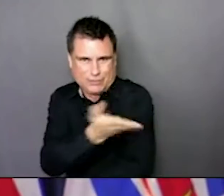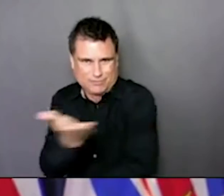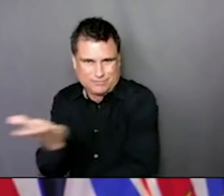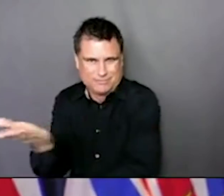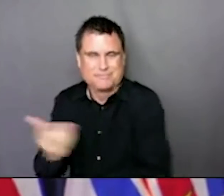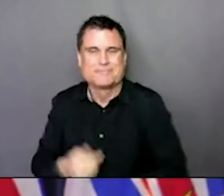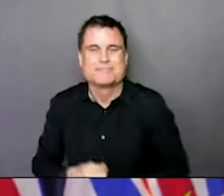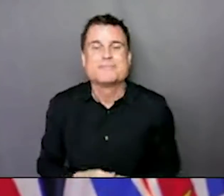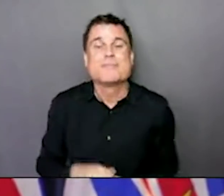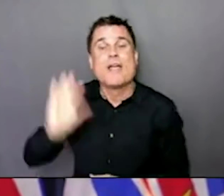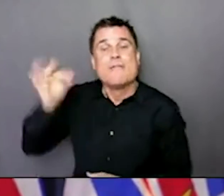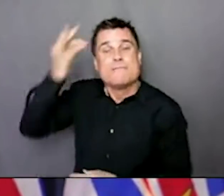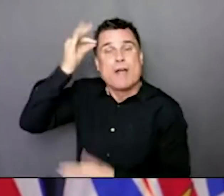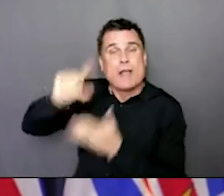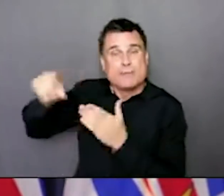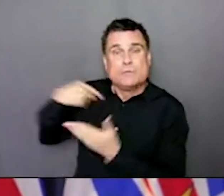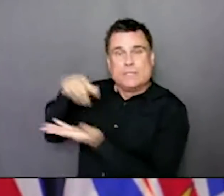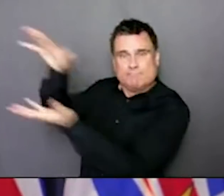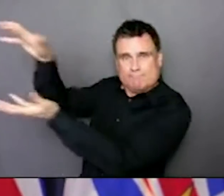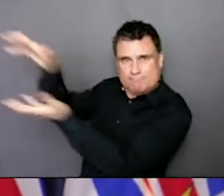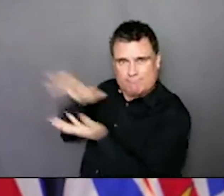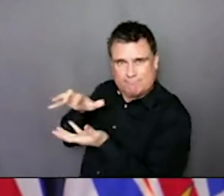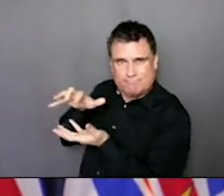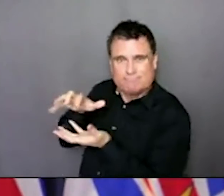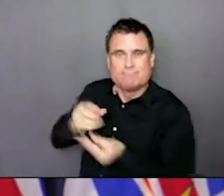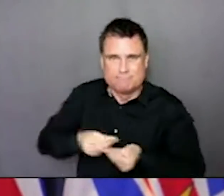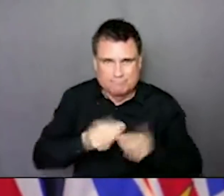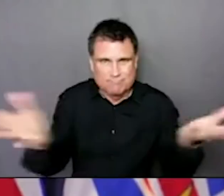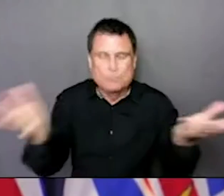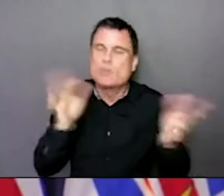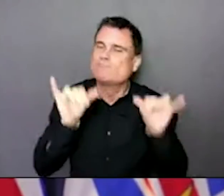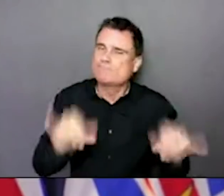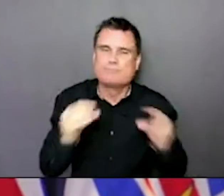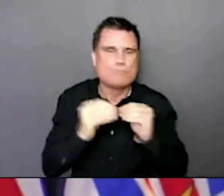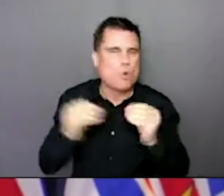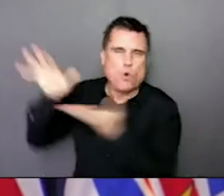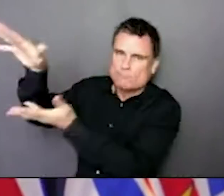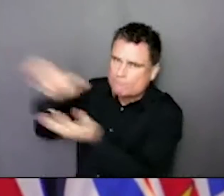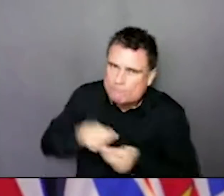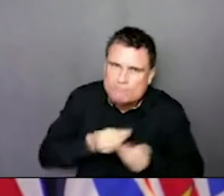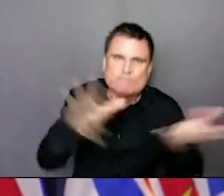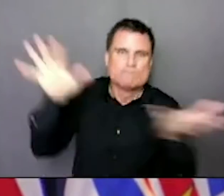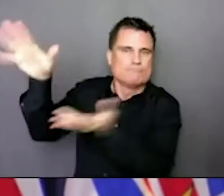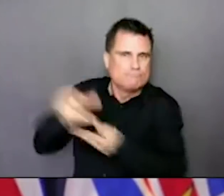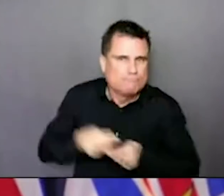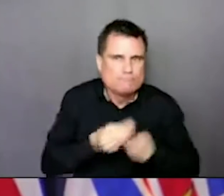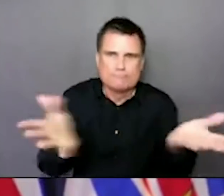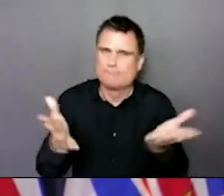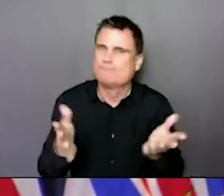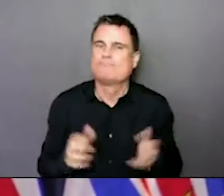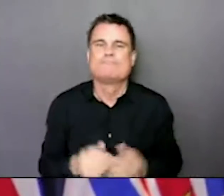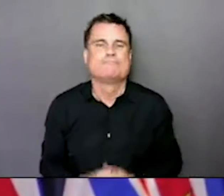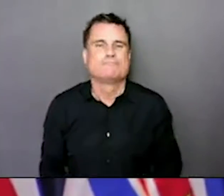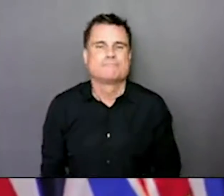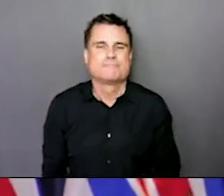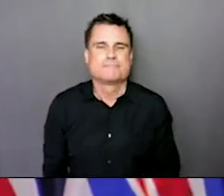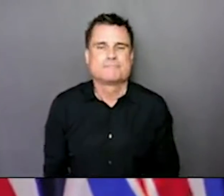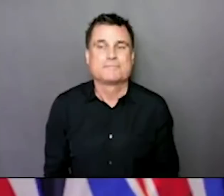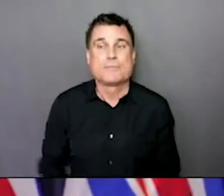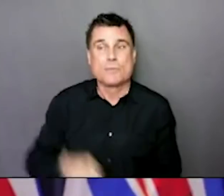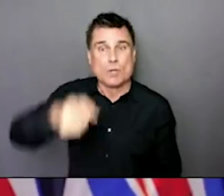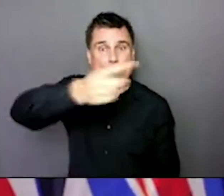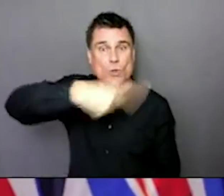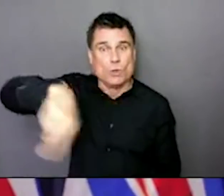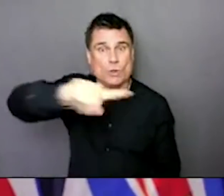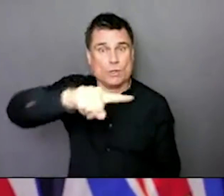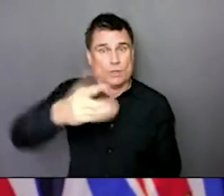more vaccines will be administered. We've been working hard to make sure that everyone in British Columbia understands the trajectory and how we're going to proceed